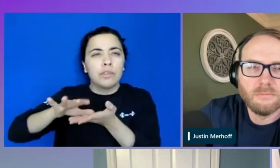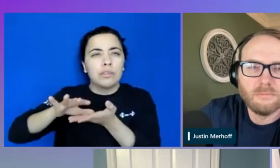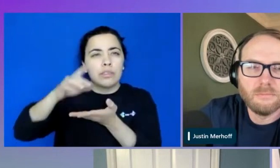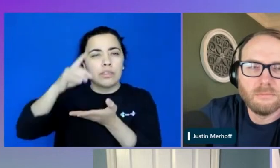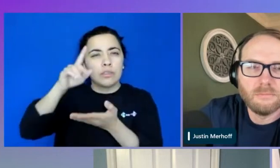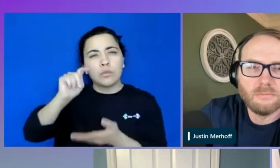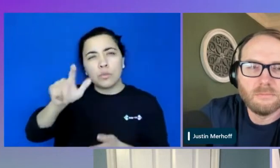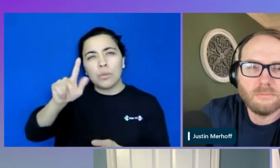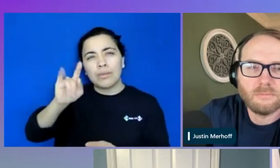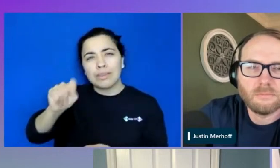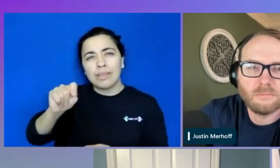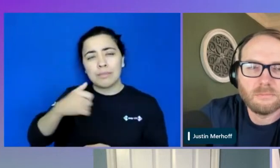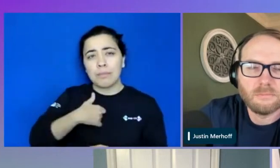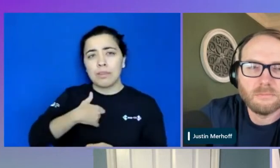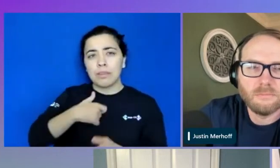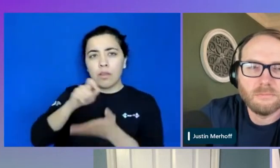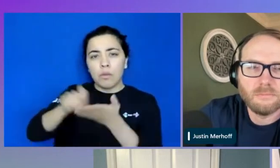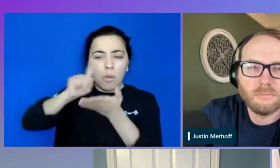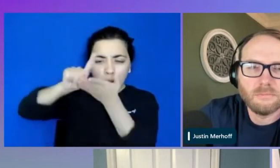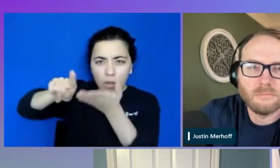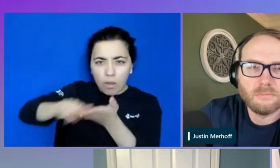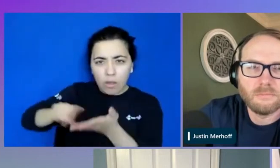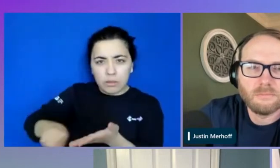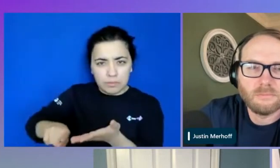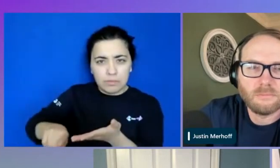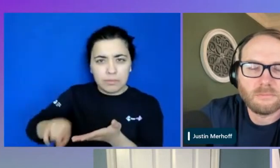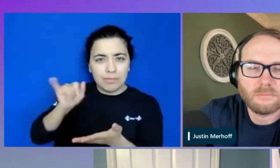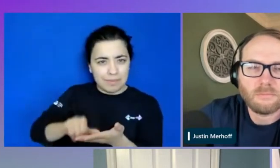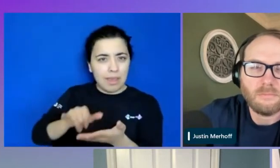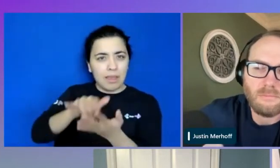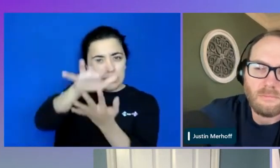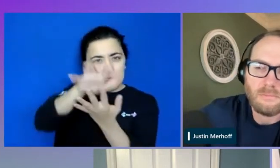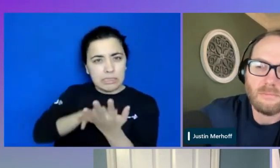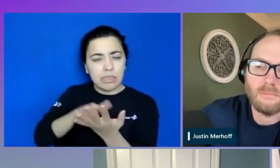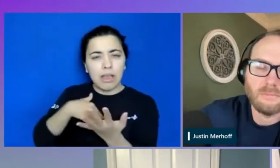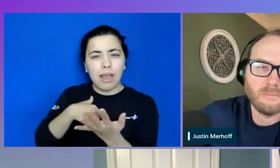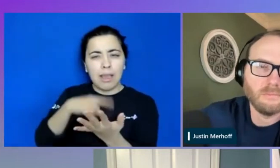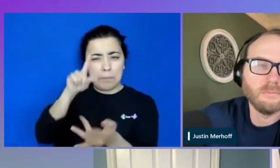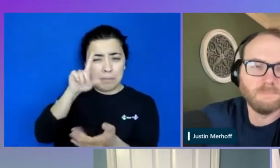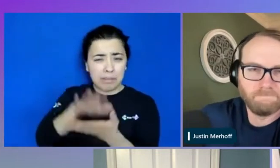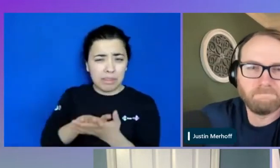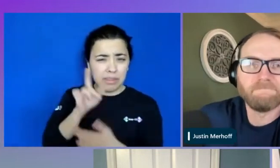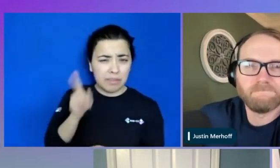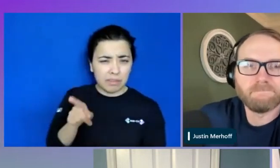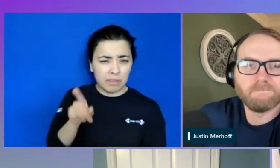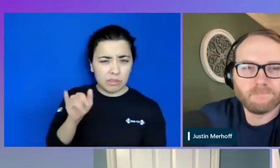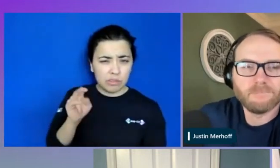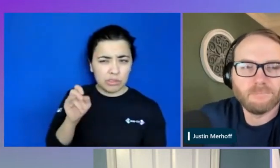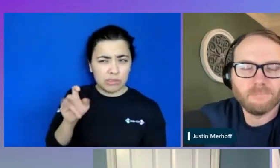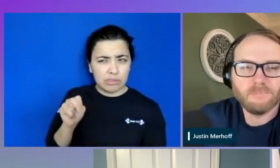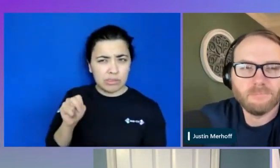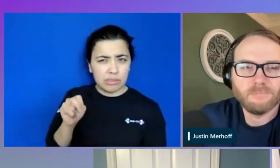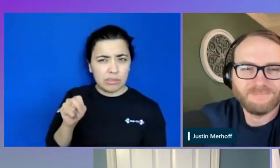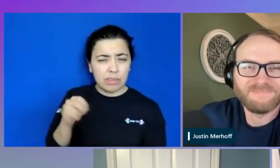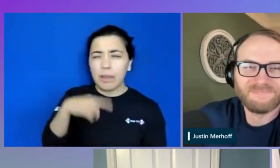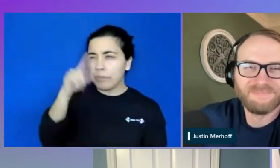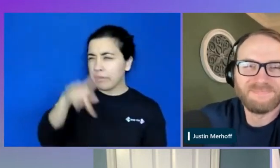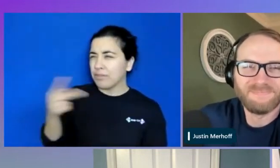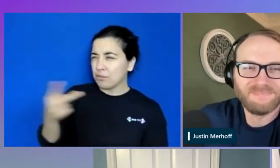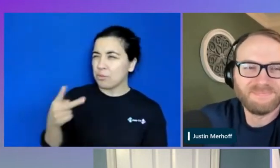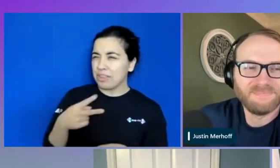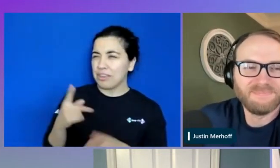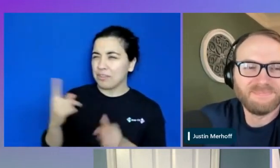I wrote an audit for, which is the paper that I believe Justin we first connected